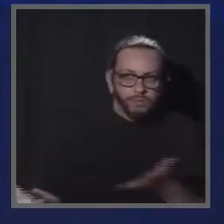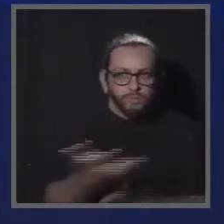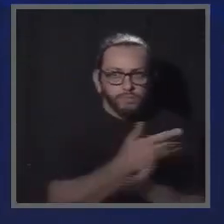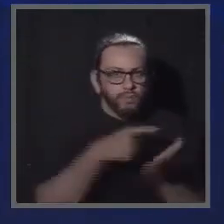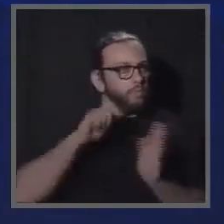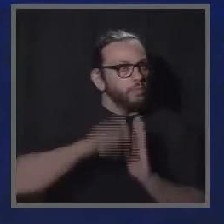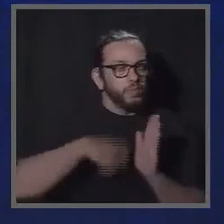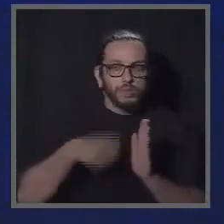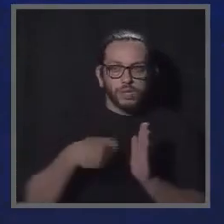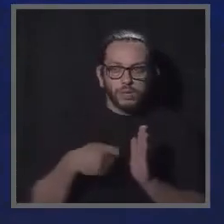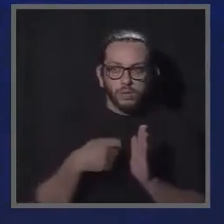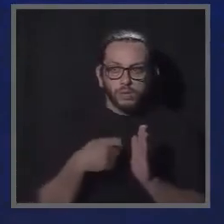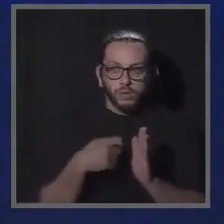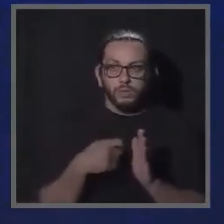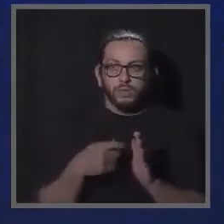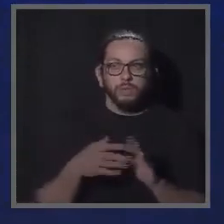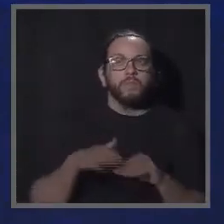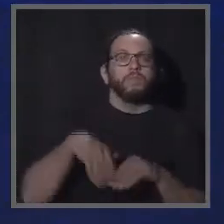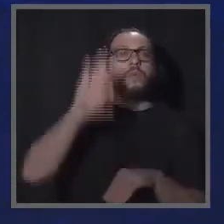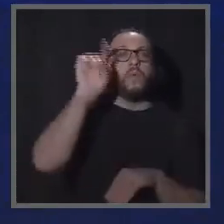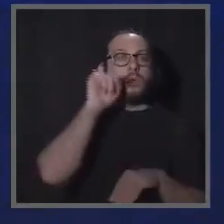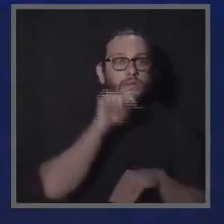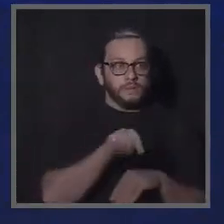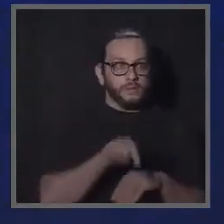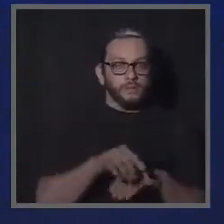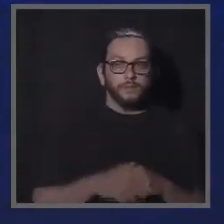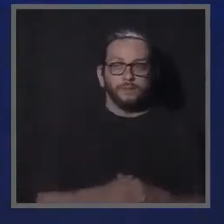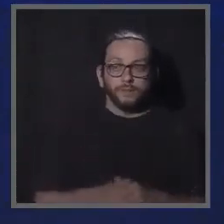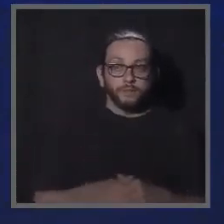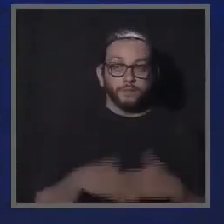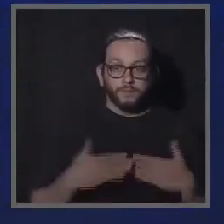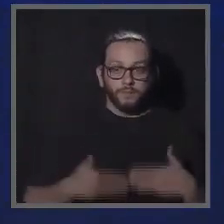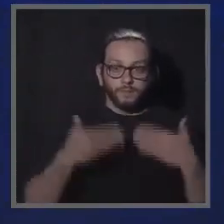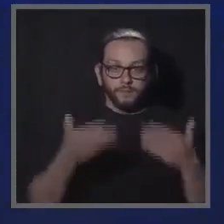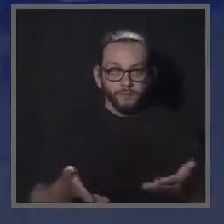artistic project. We can move forward